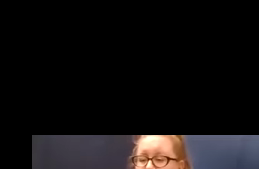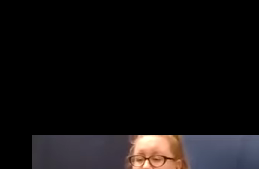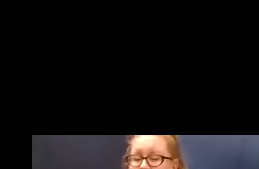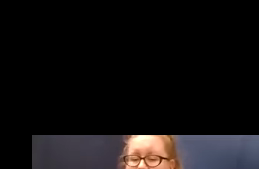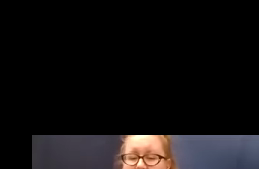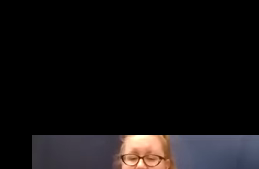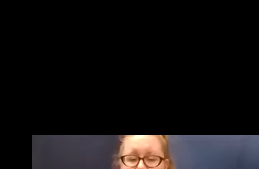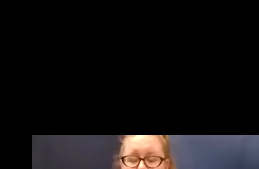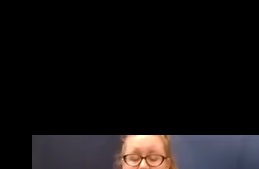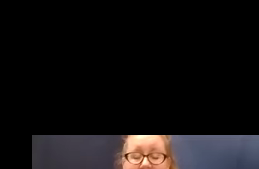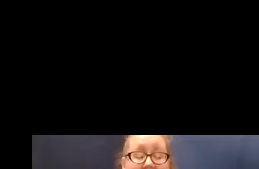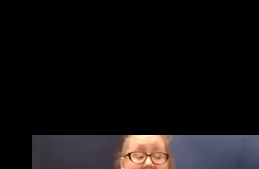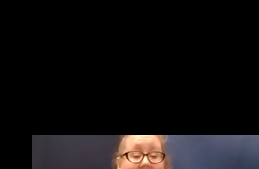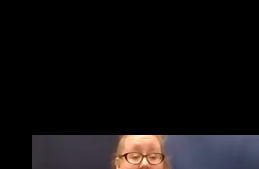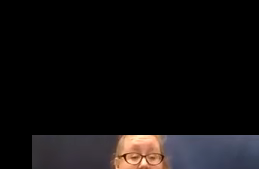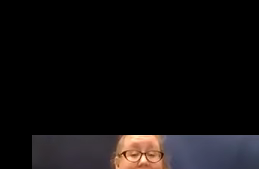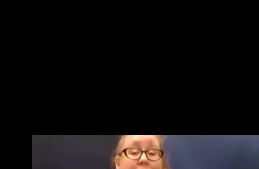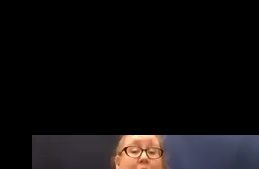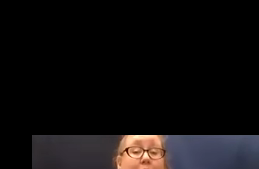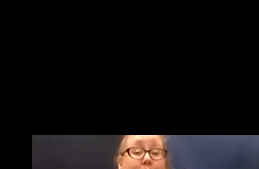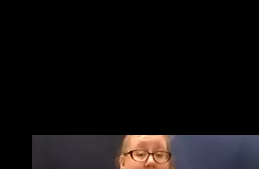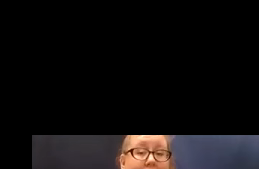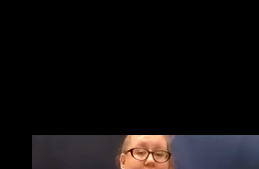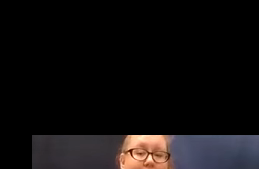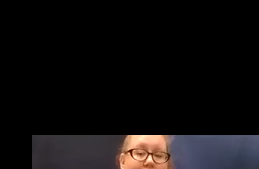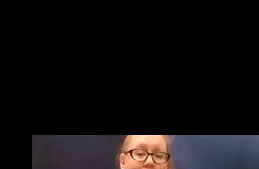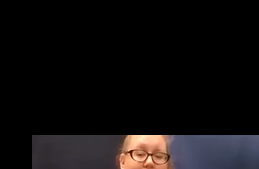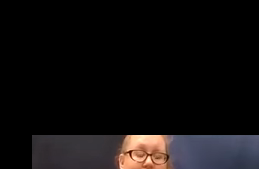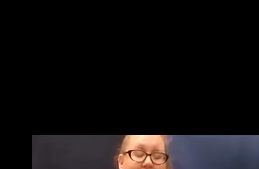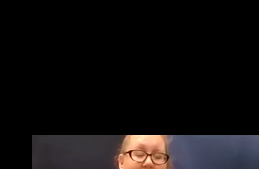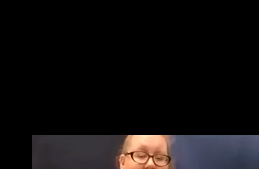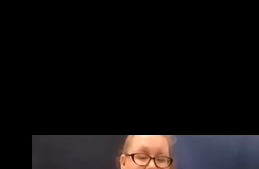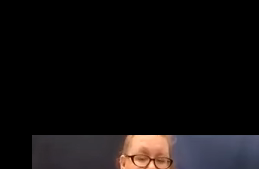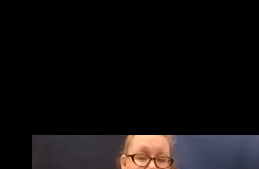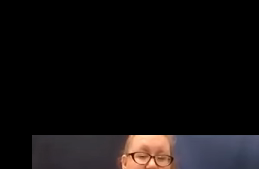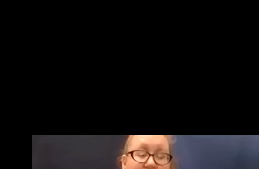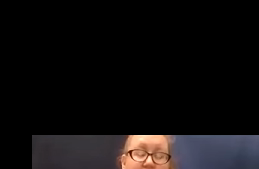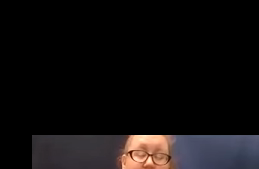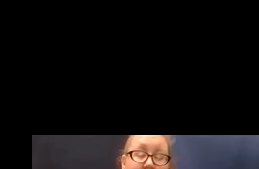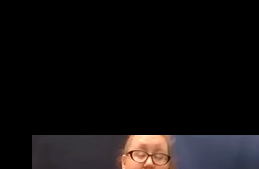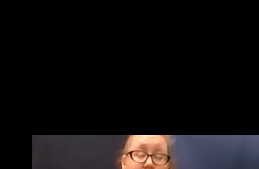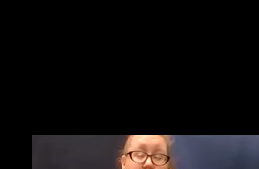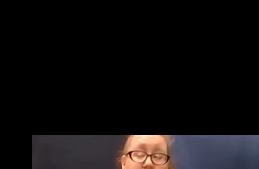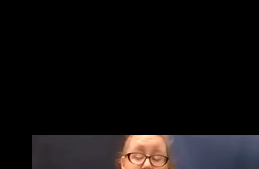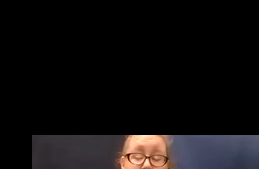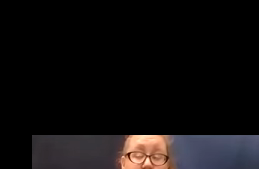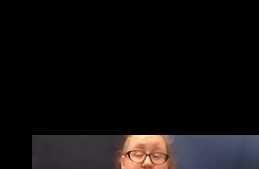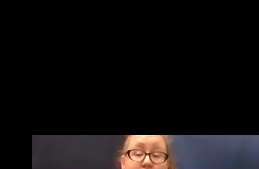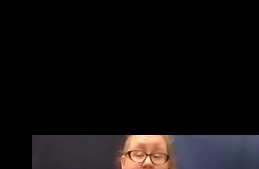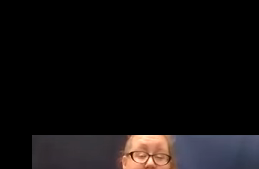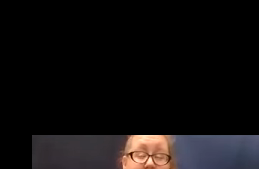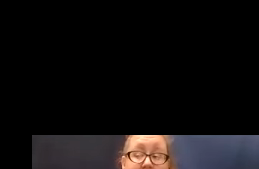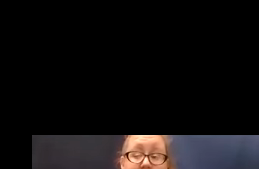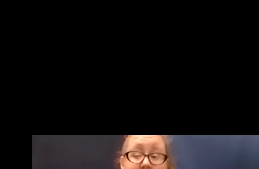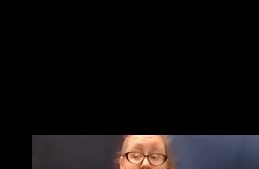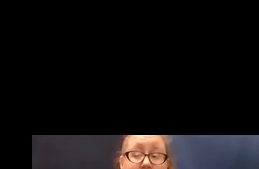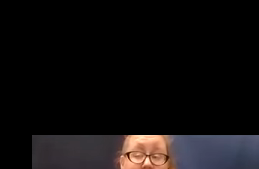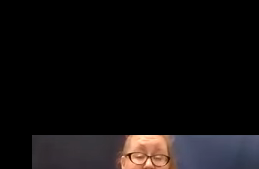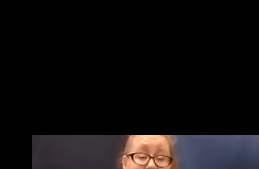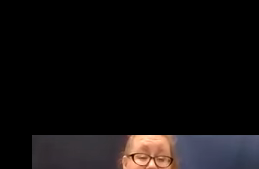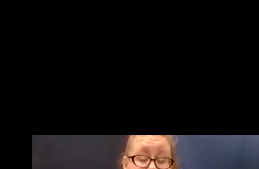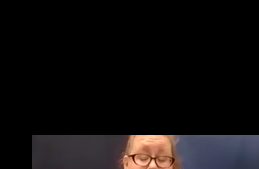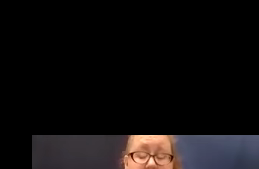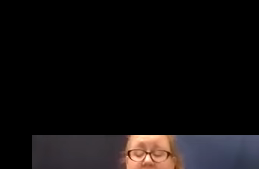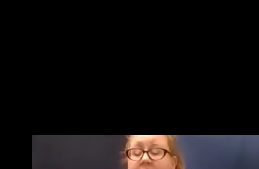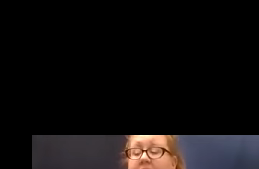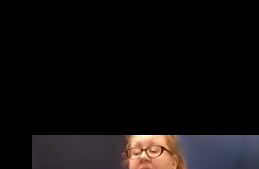a policy that would require green infrastructure as new municipal properties or as municipal properties are developed,